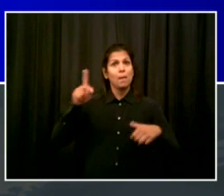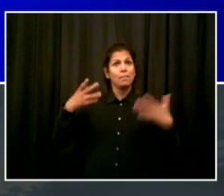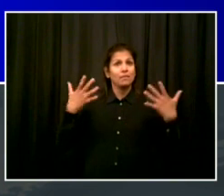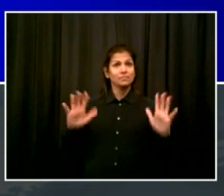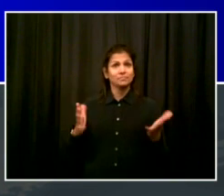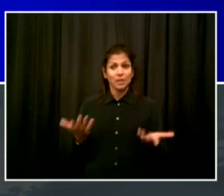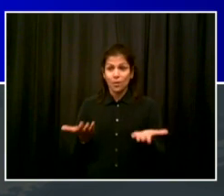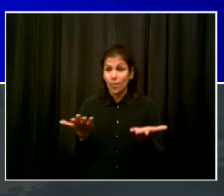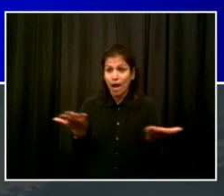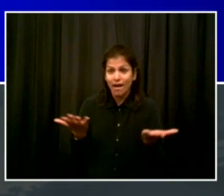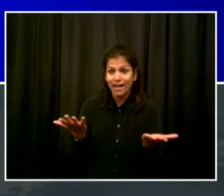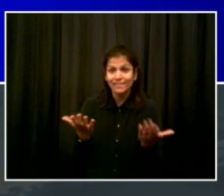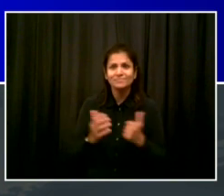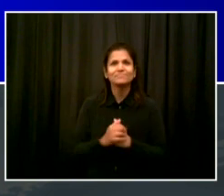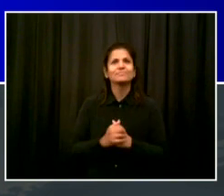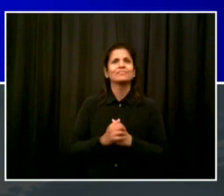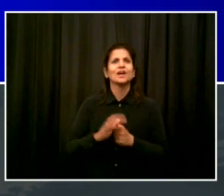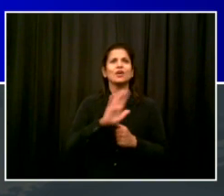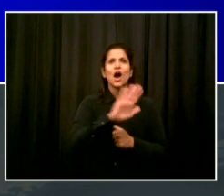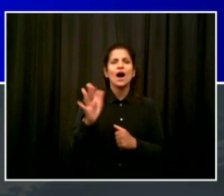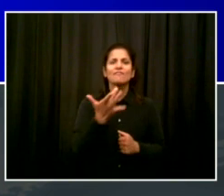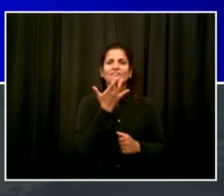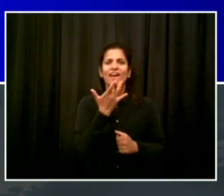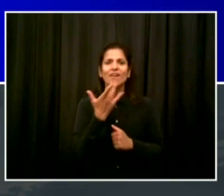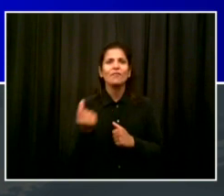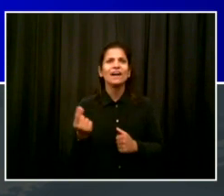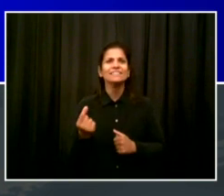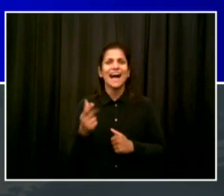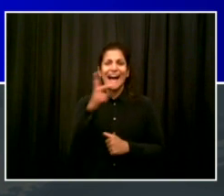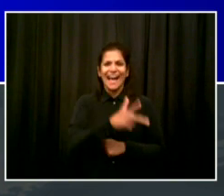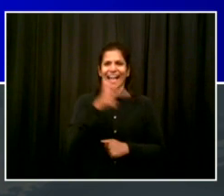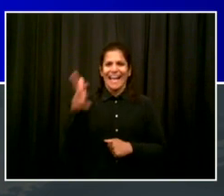alternate side parking. So we've had alternate side